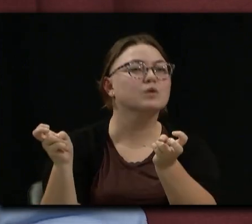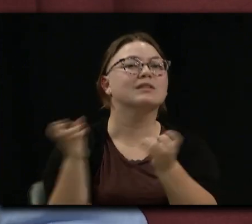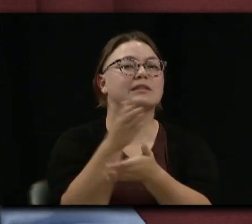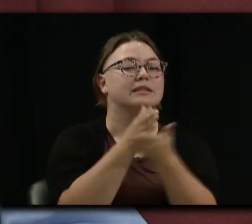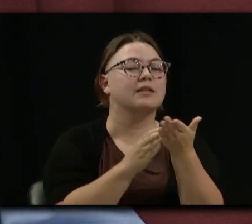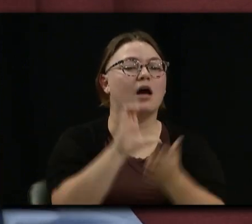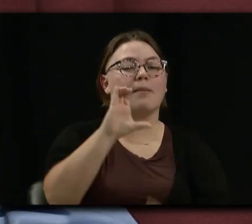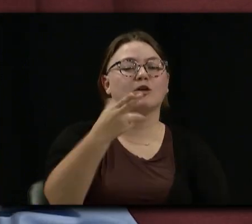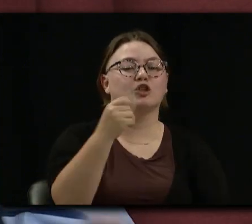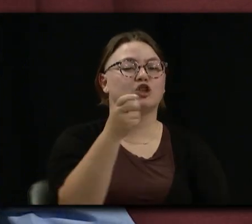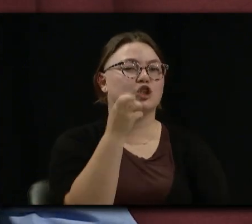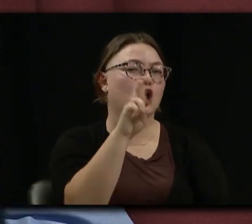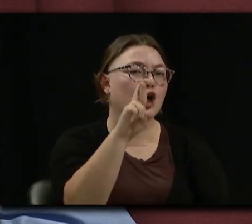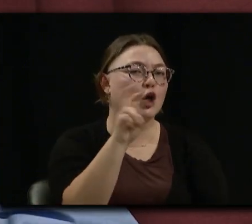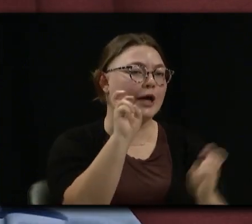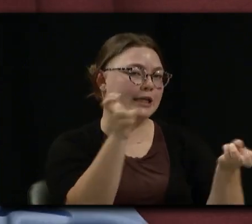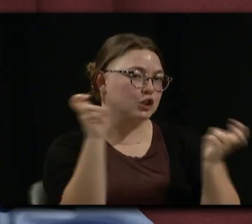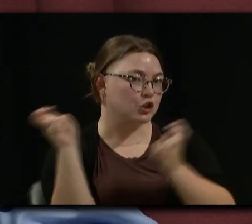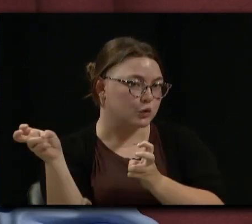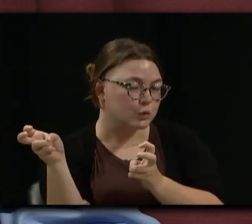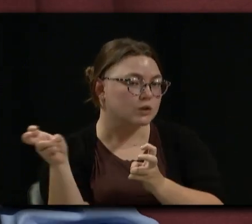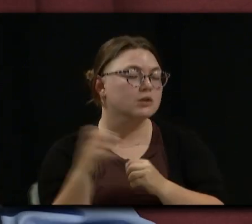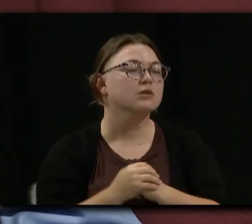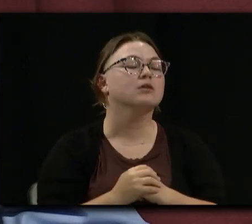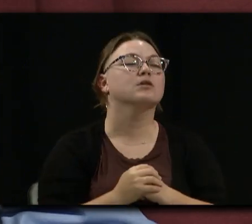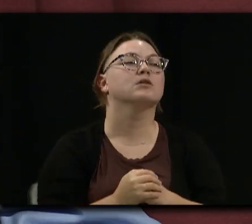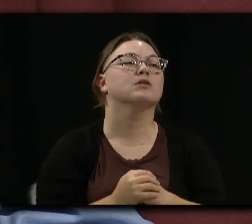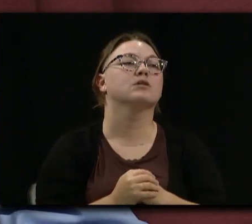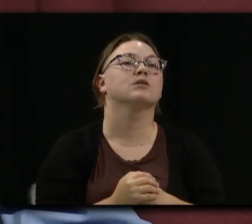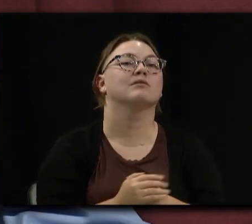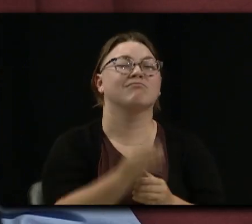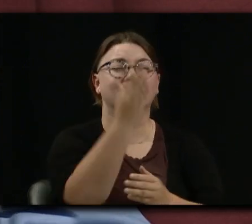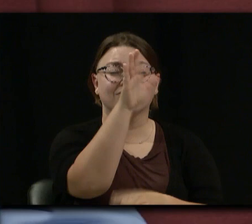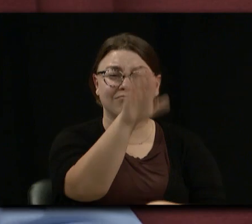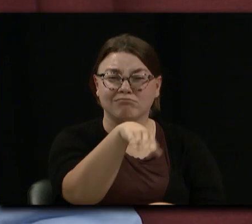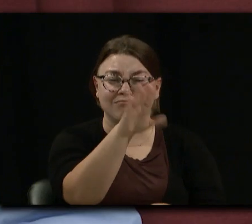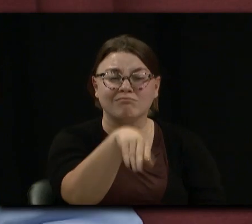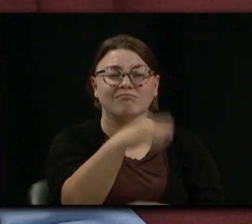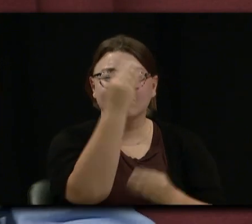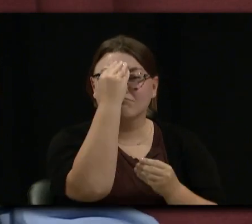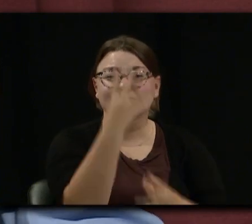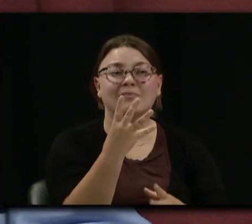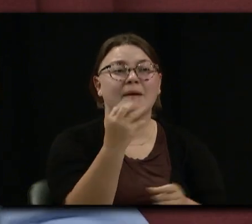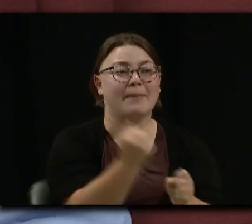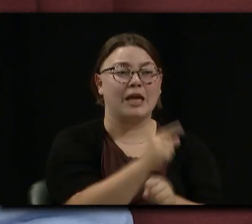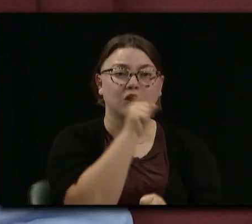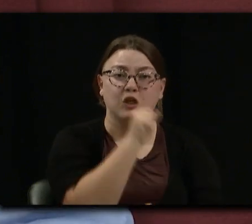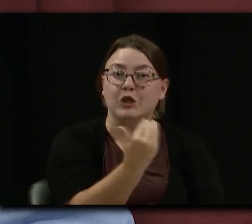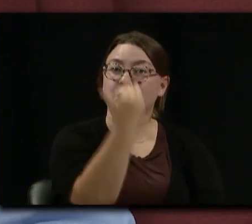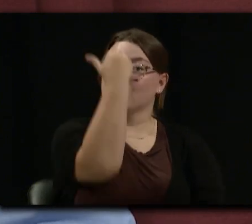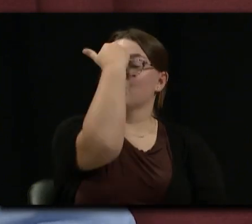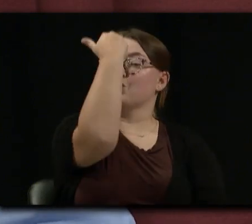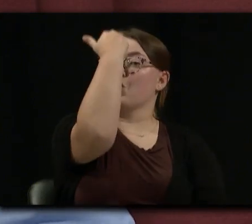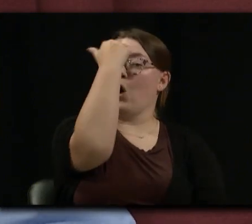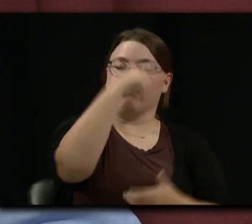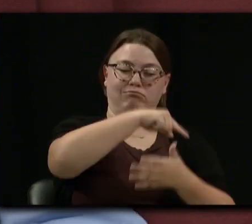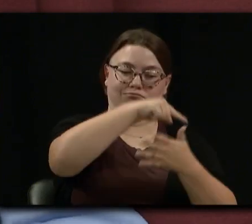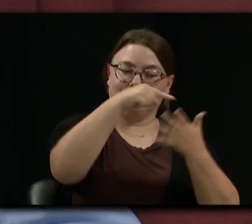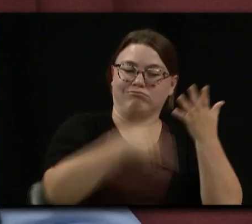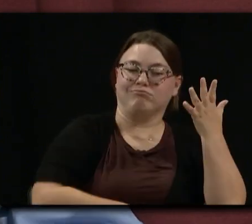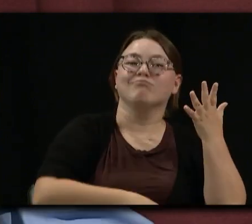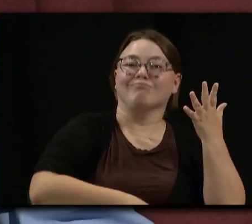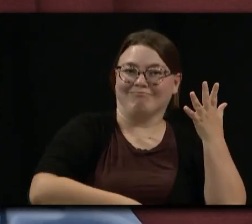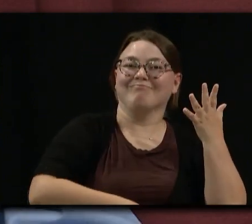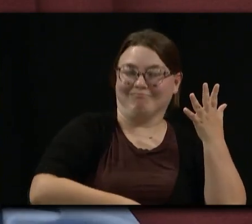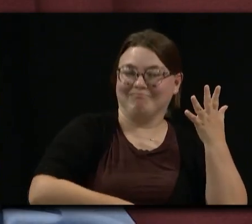issues. I encourage you to, when you come, make sure you get a background and read up on everything. Like, we want you to